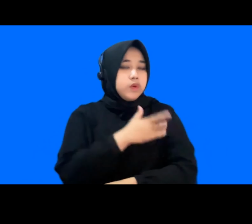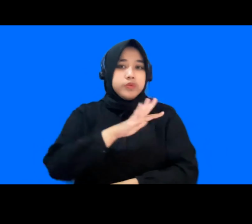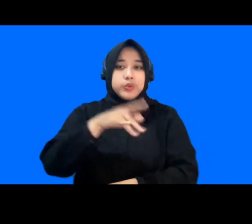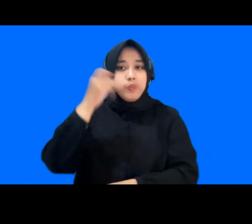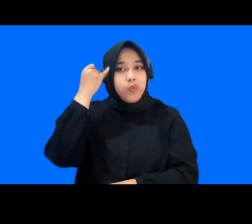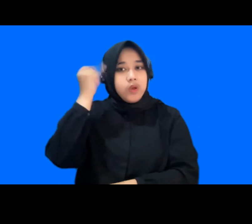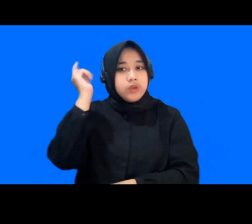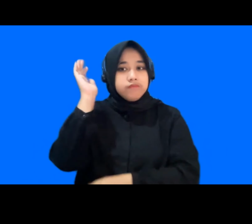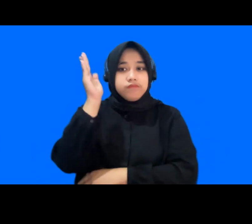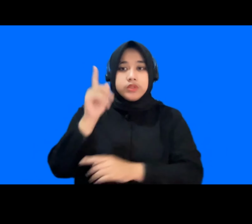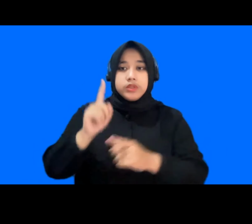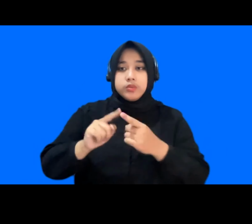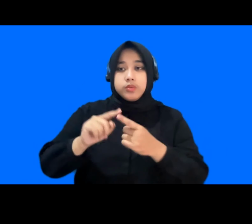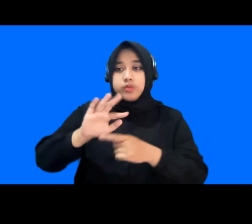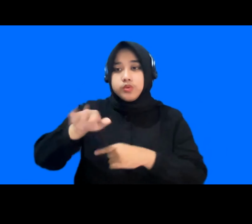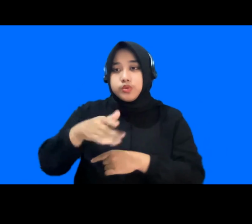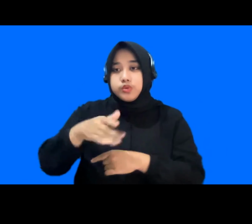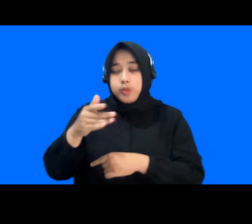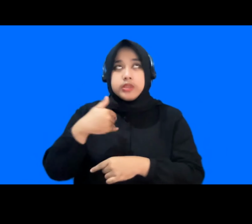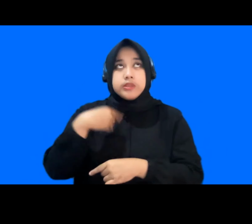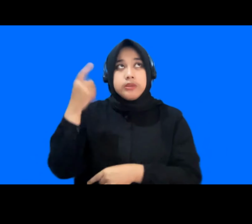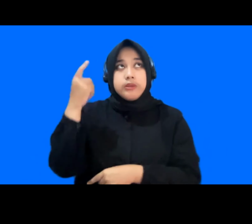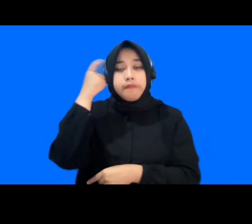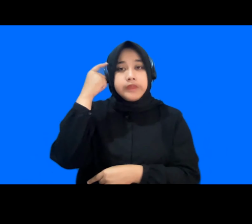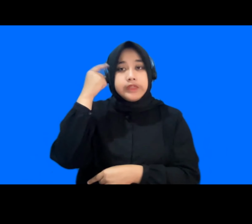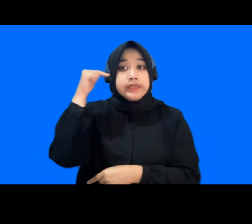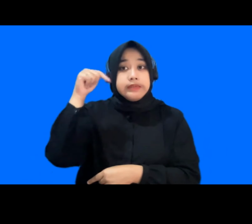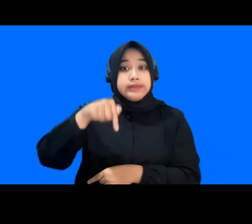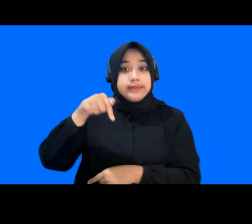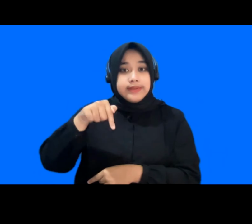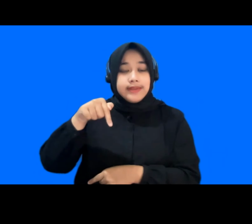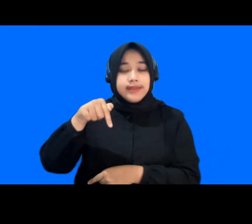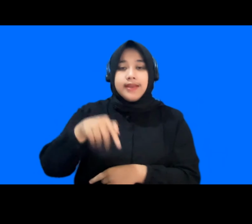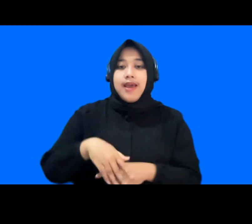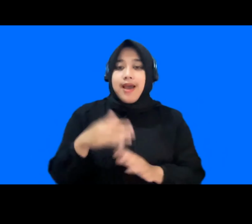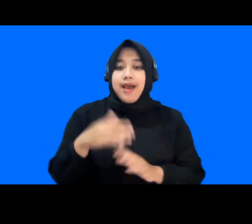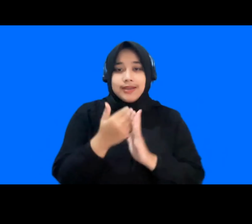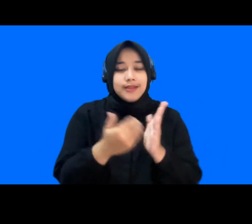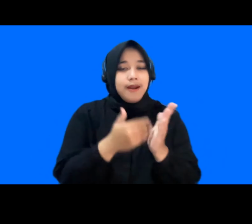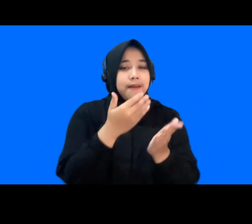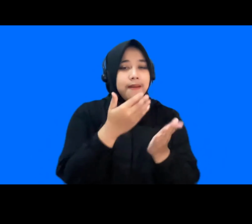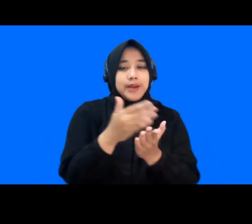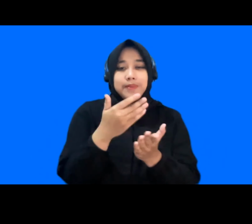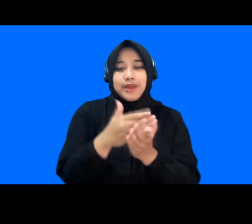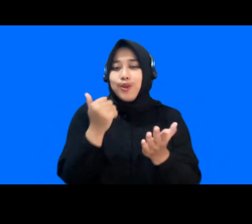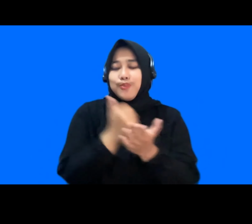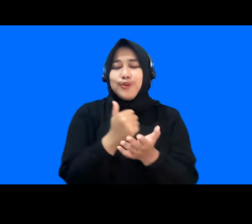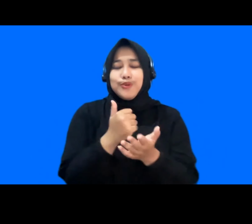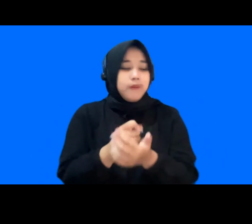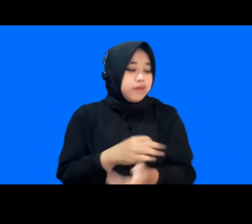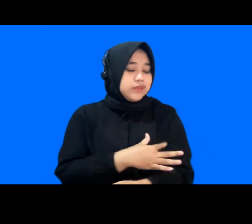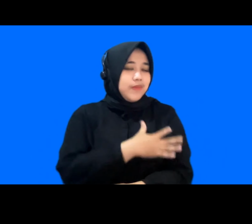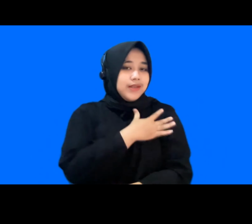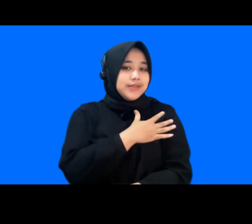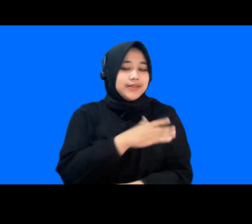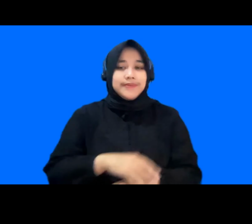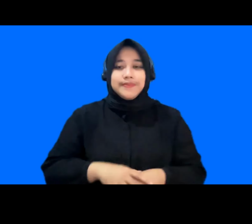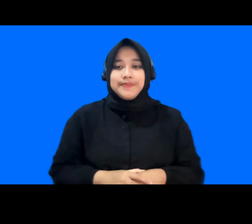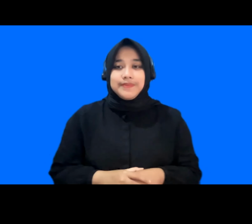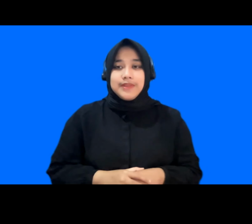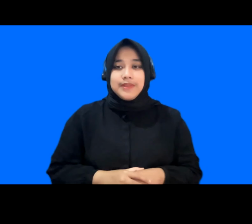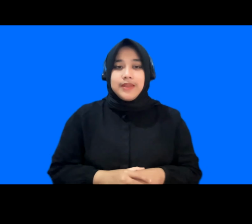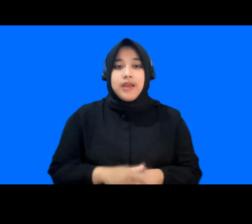such an inspiring sharing. Now we are moving into the last 10 minutes of our event today. And